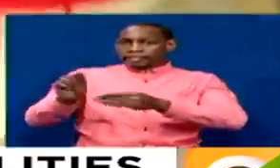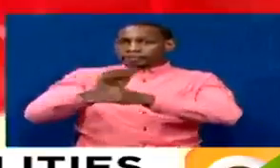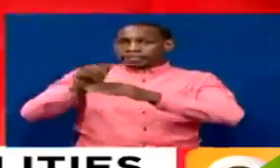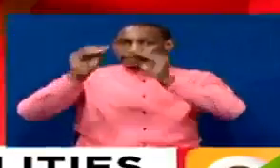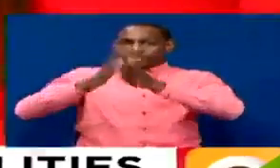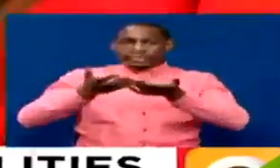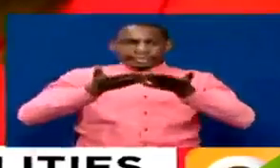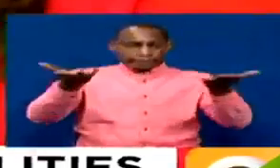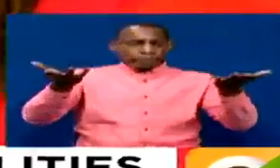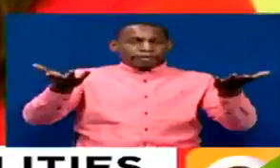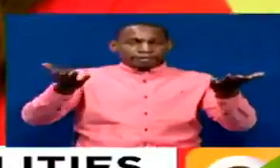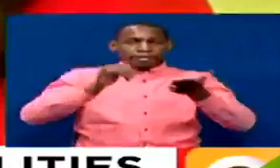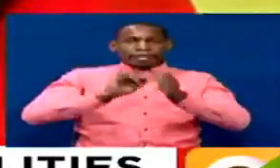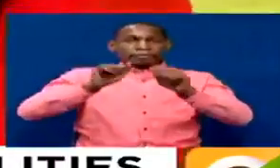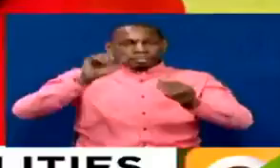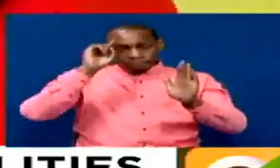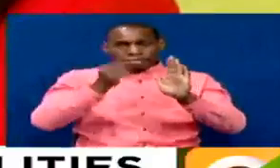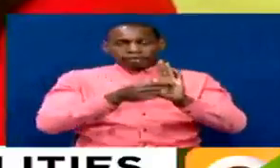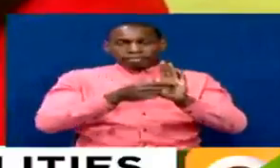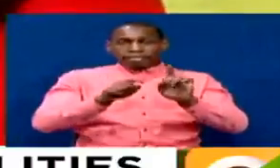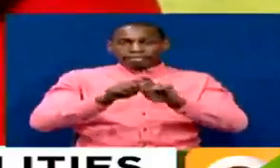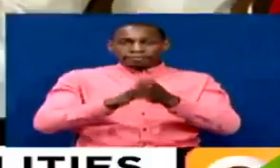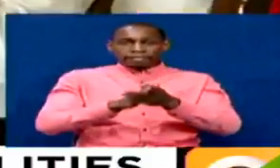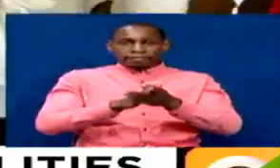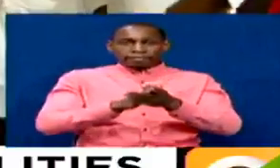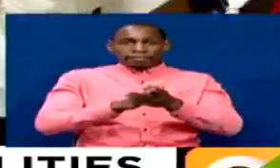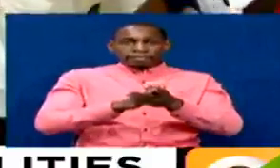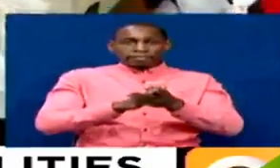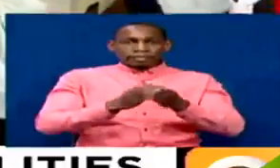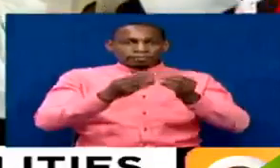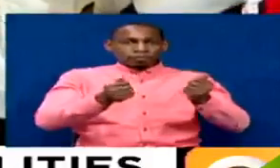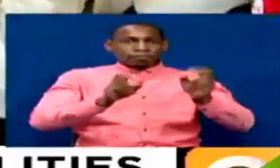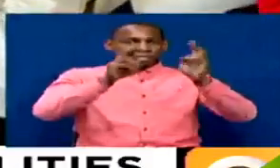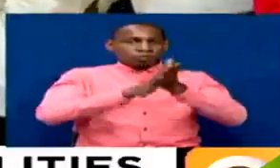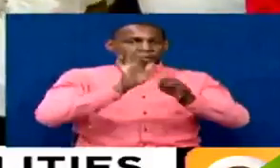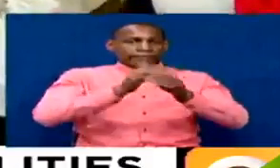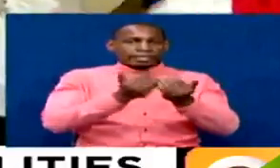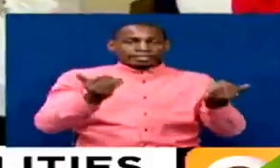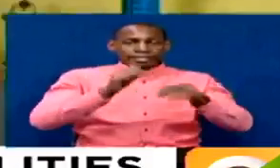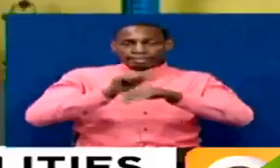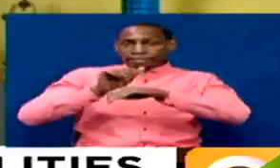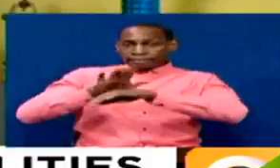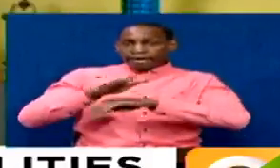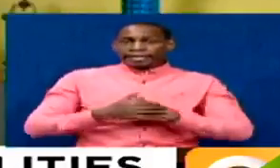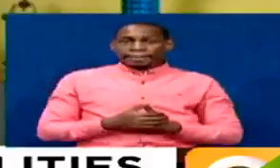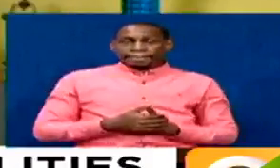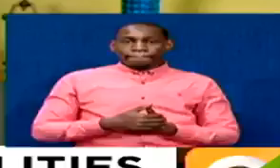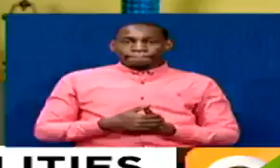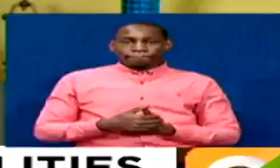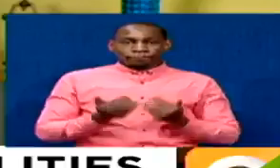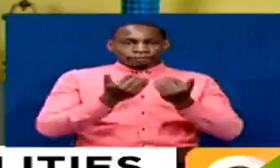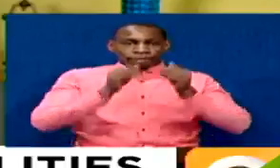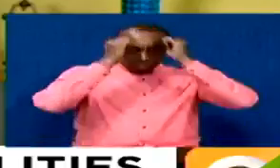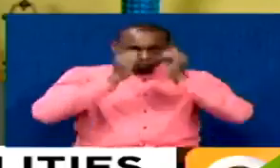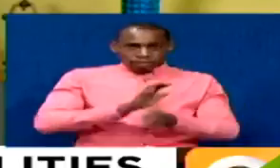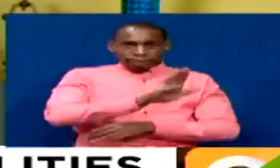teachers across the board to identify and flag down these issues in children early enough. These are students